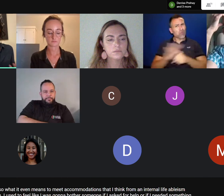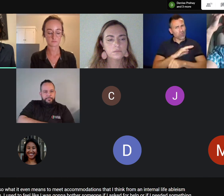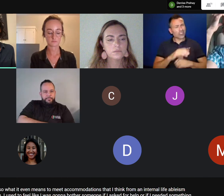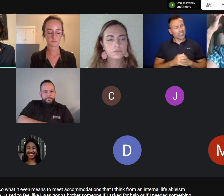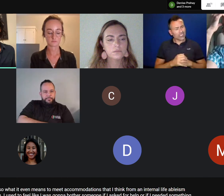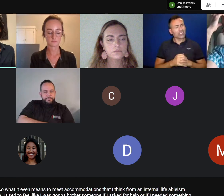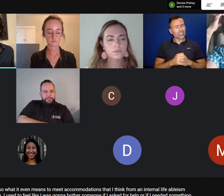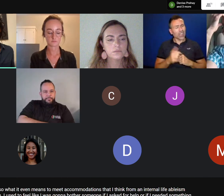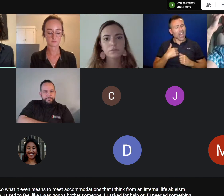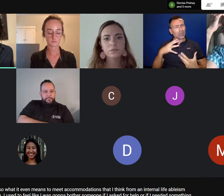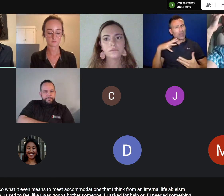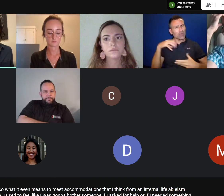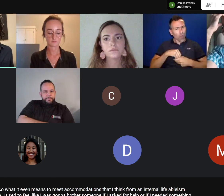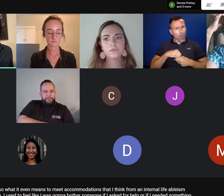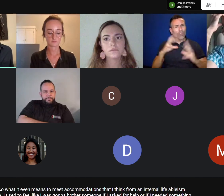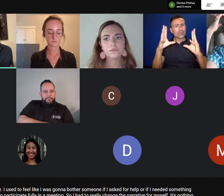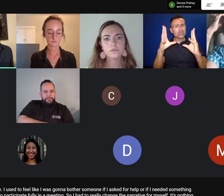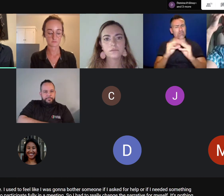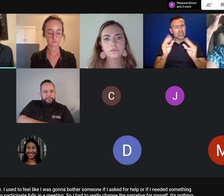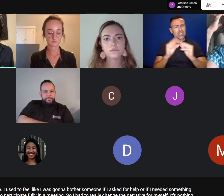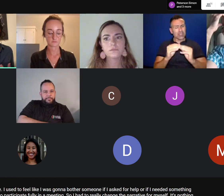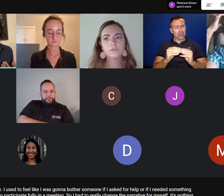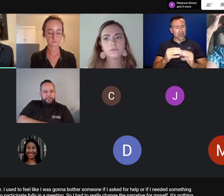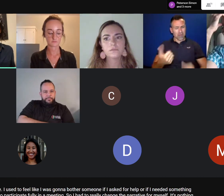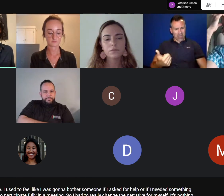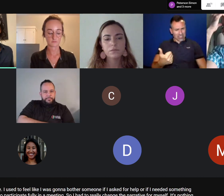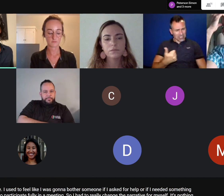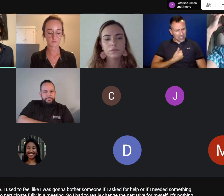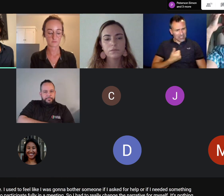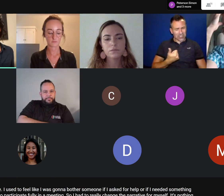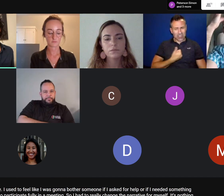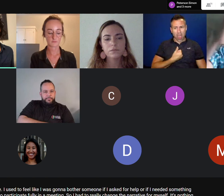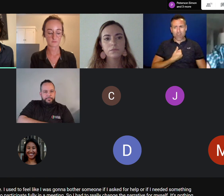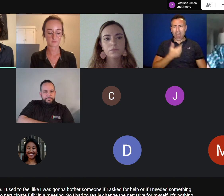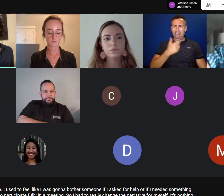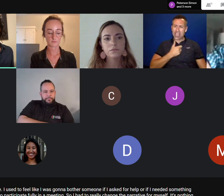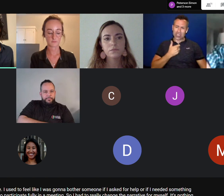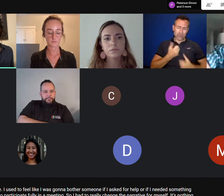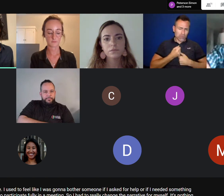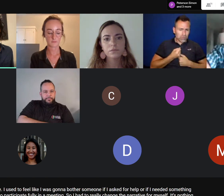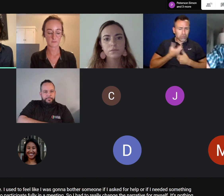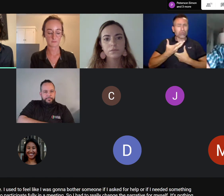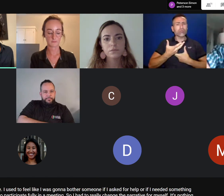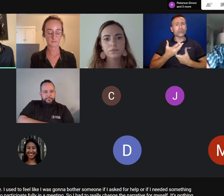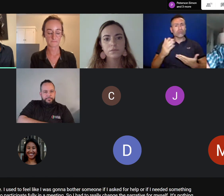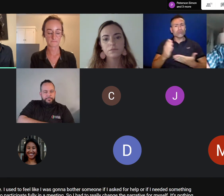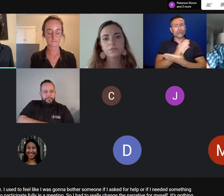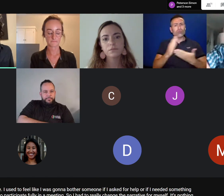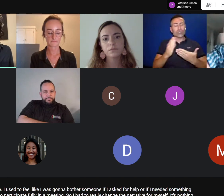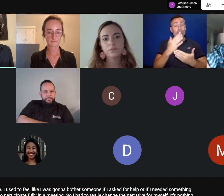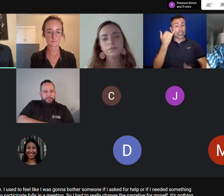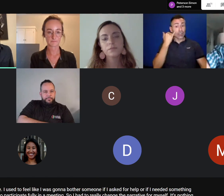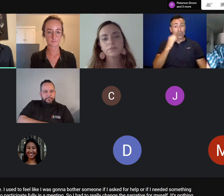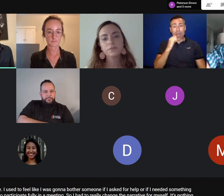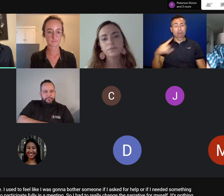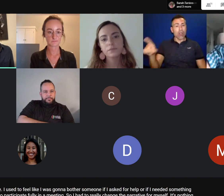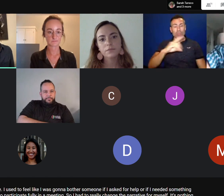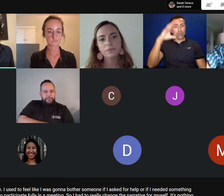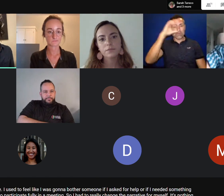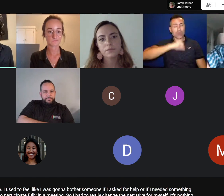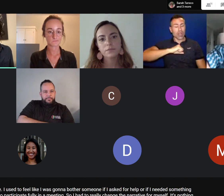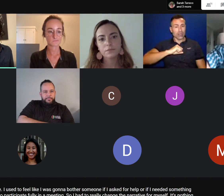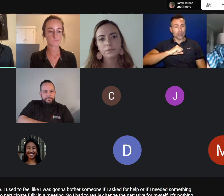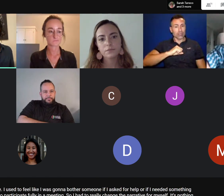can bring my full self, that I have something they're going to miss out on. And I'm also going to shortchange